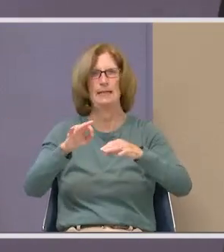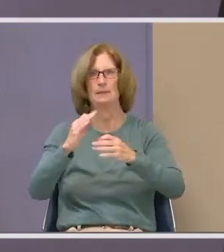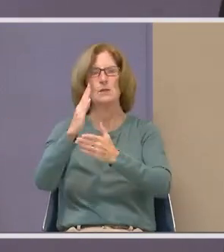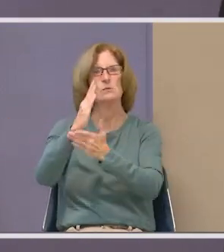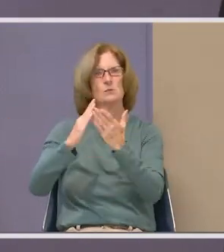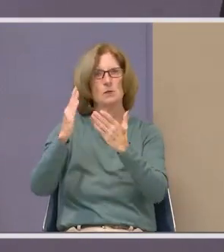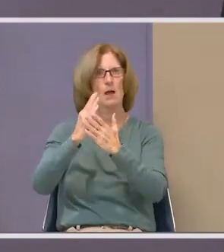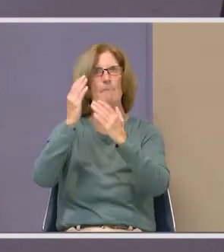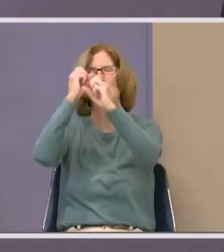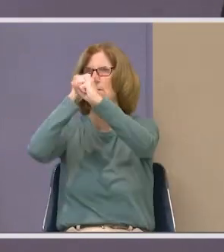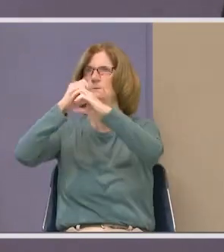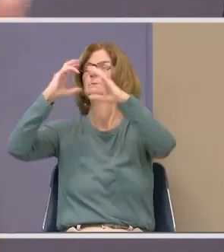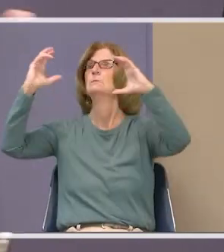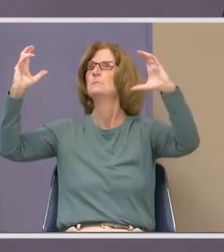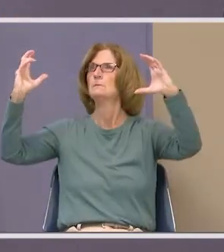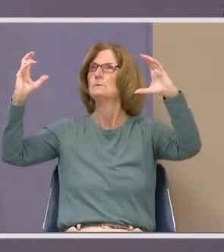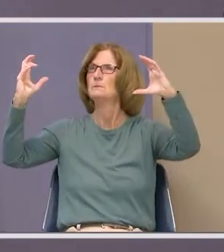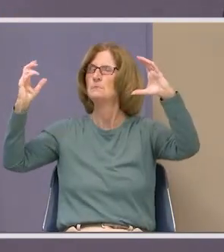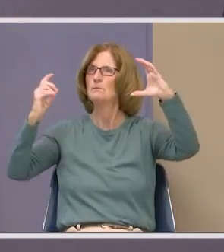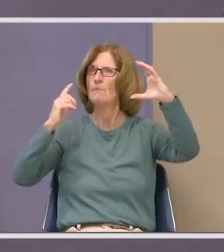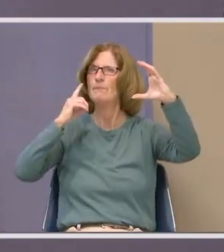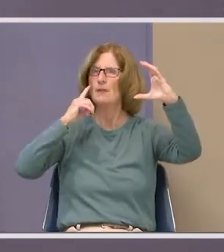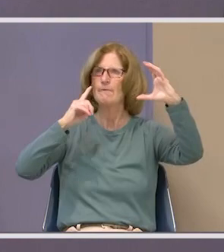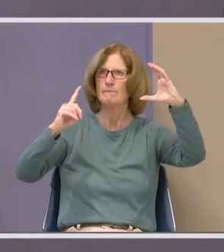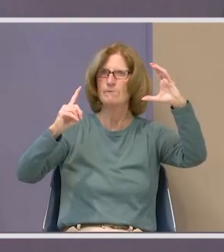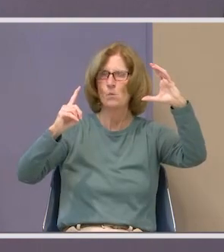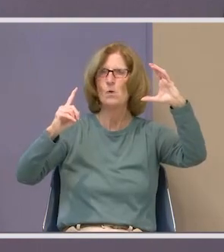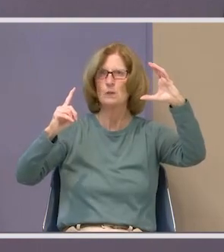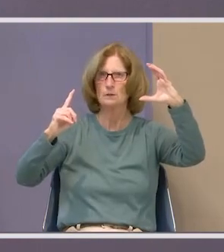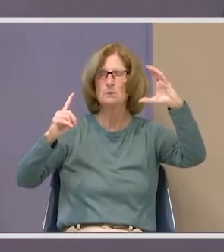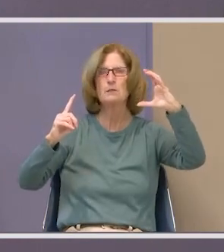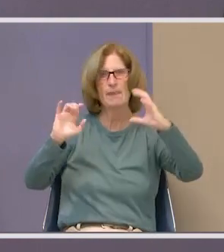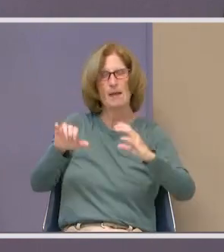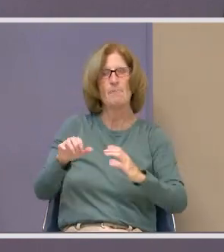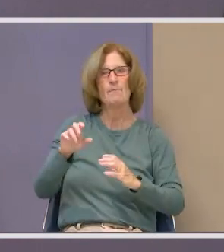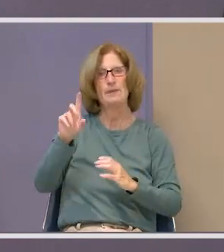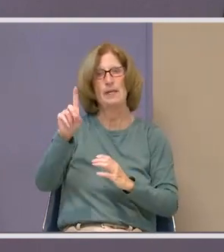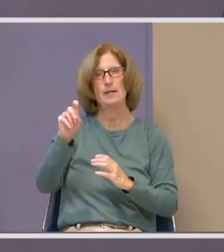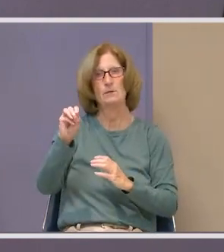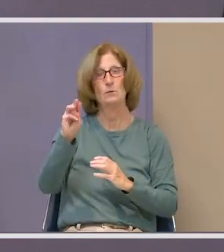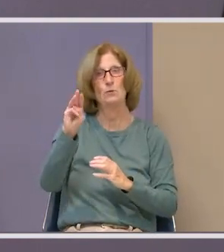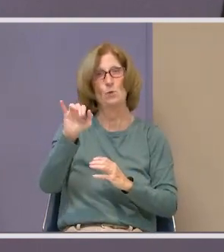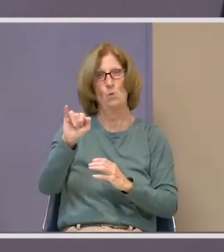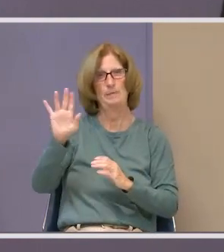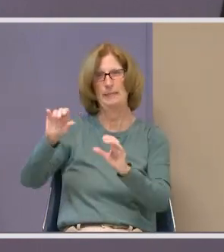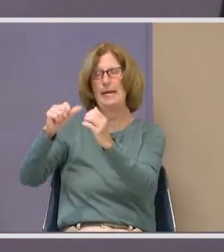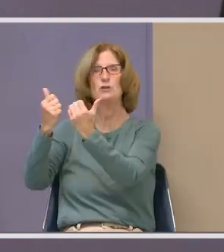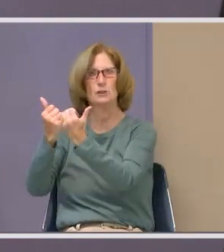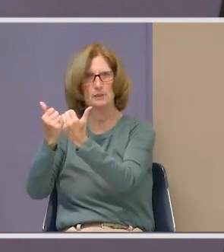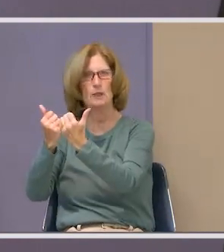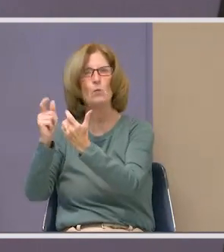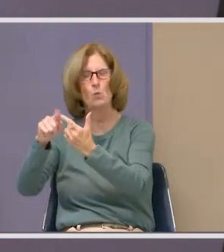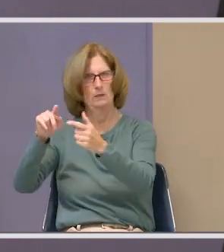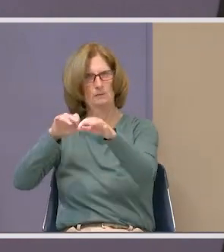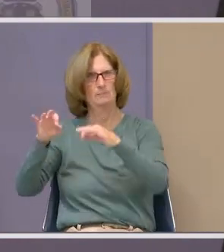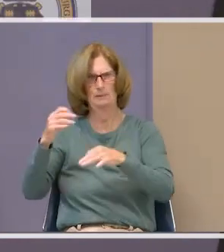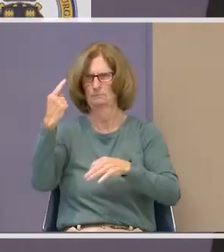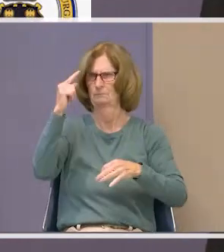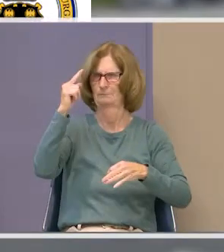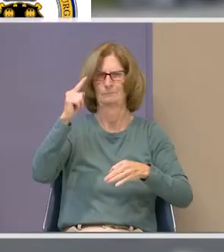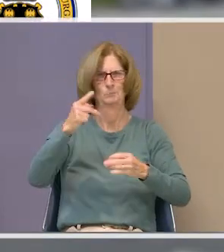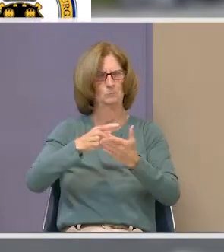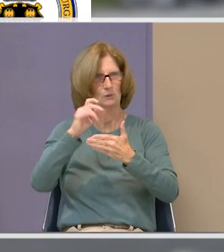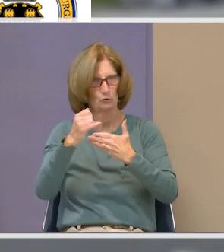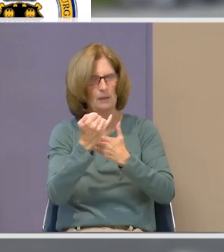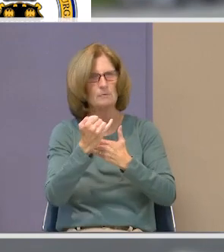for the course of the evening. We'll have DOMI then take over to talk about the purpose of the project, some